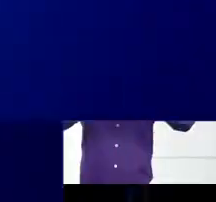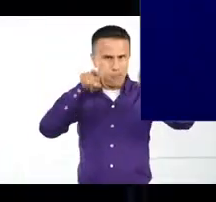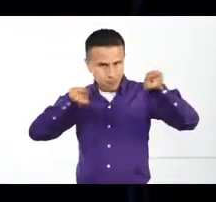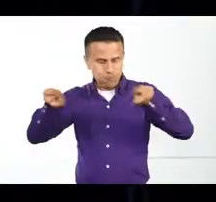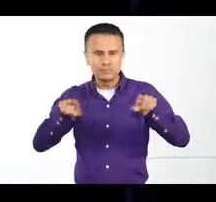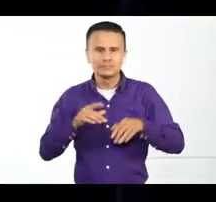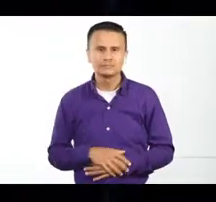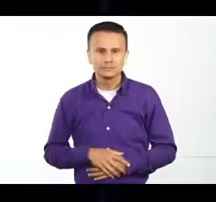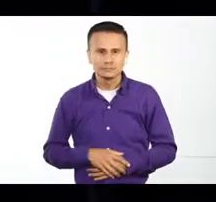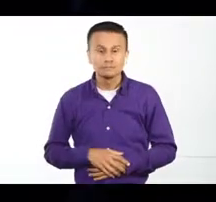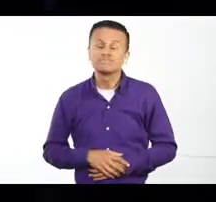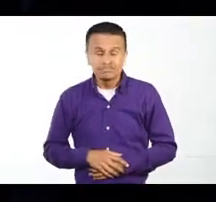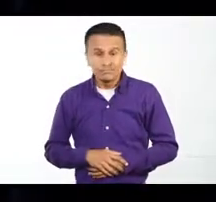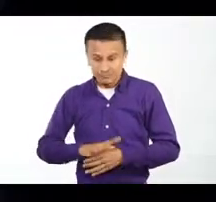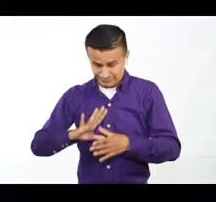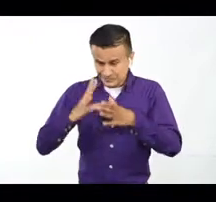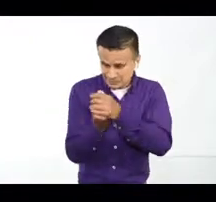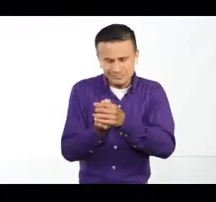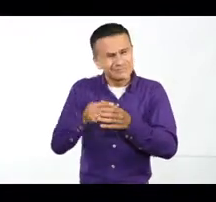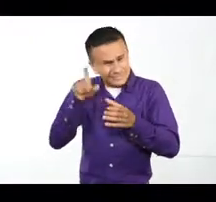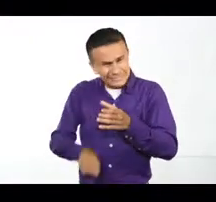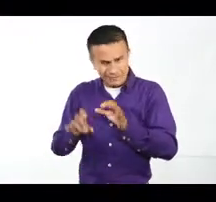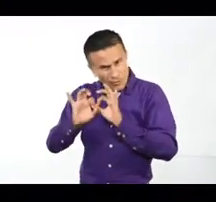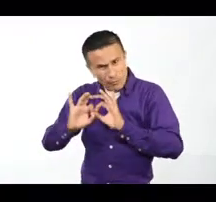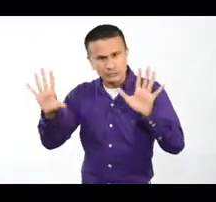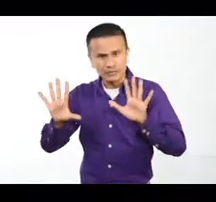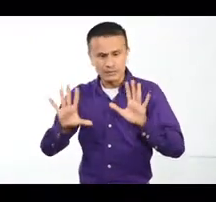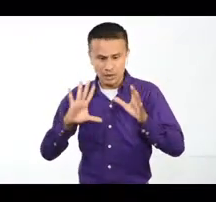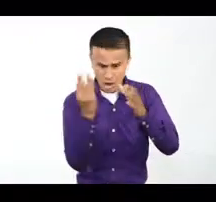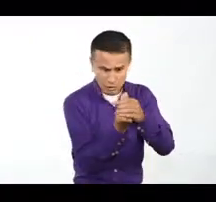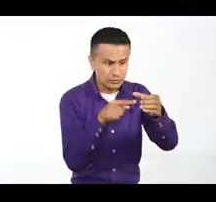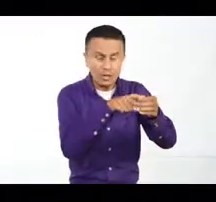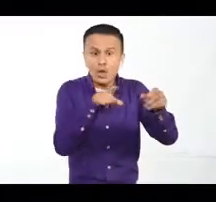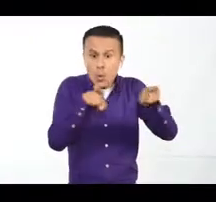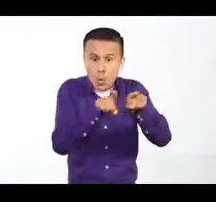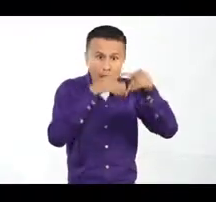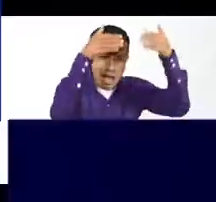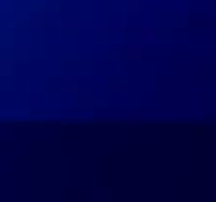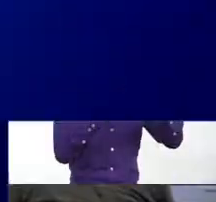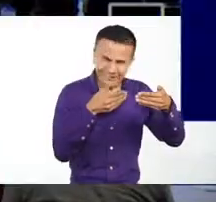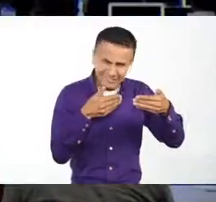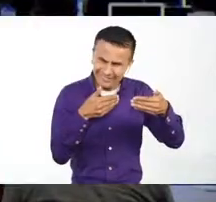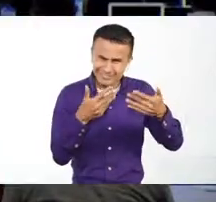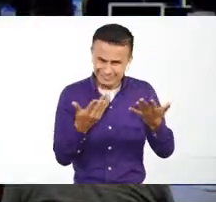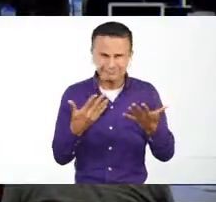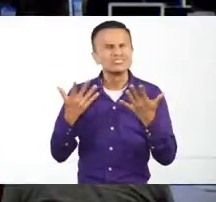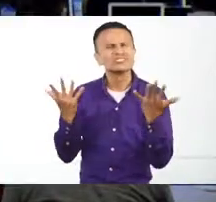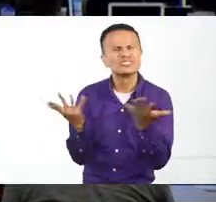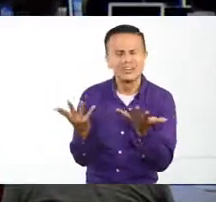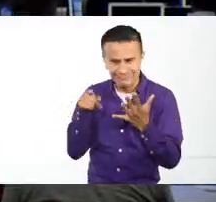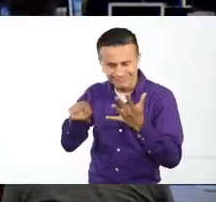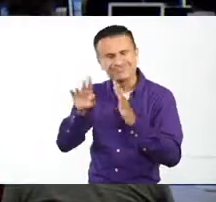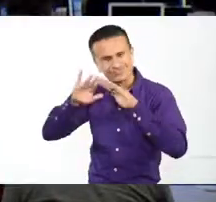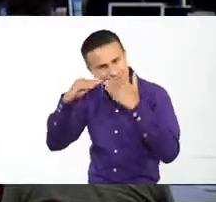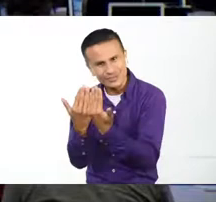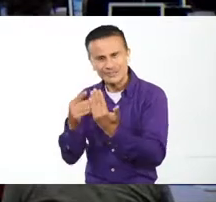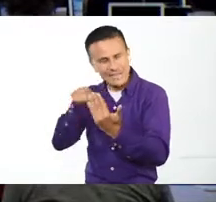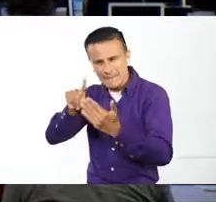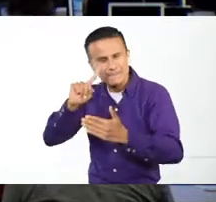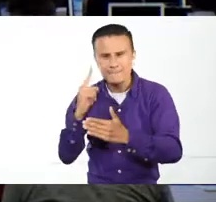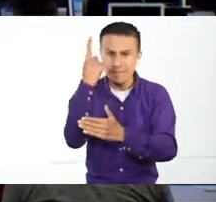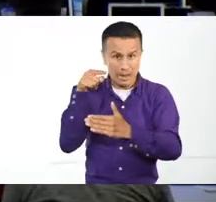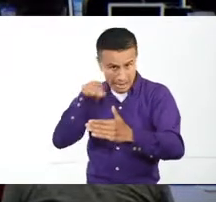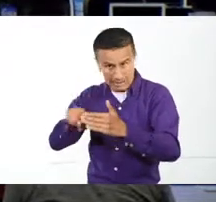states. Inclusion should be seen as an opportunity rather than a disability. School needs to be the first